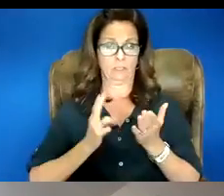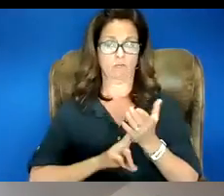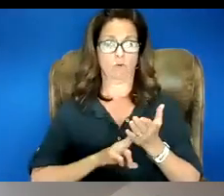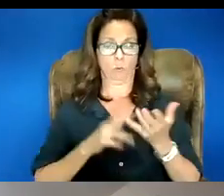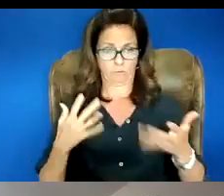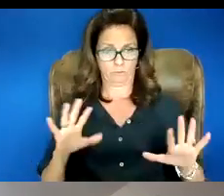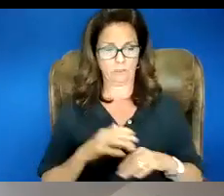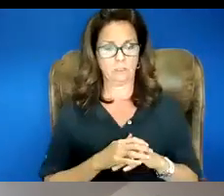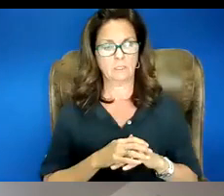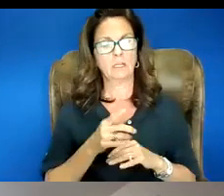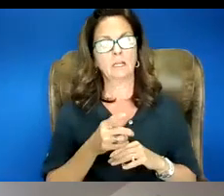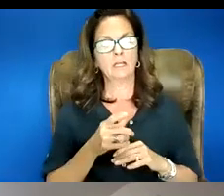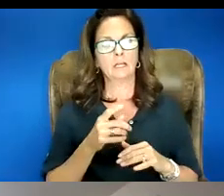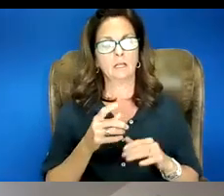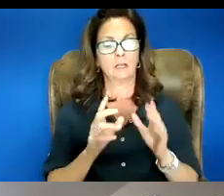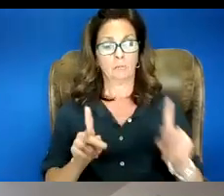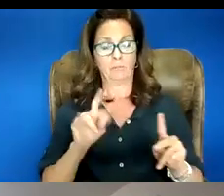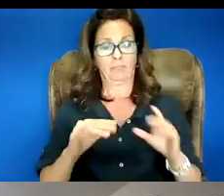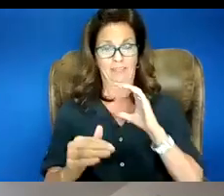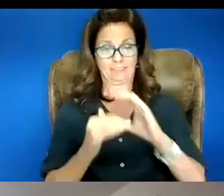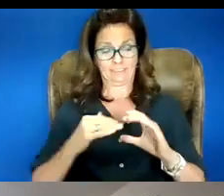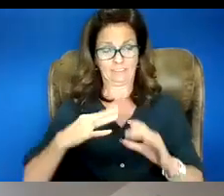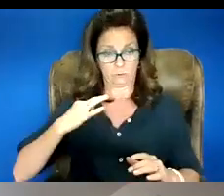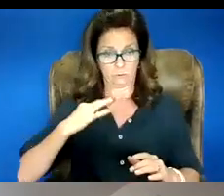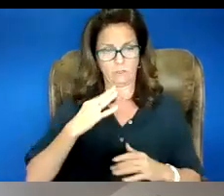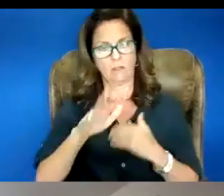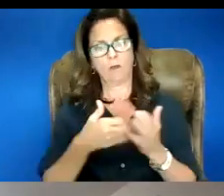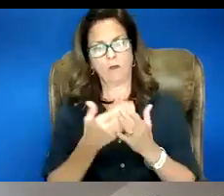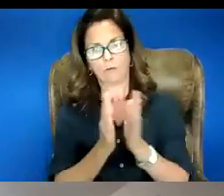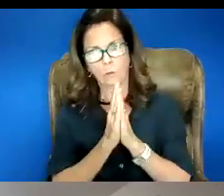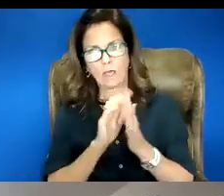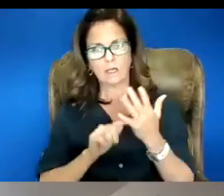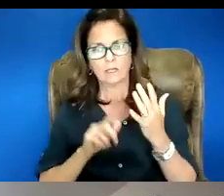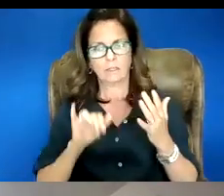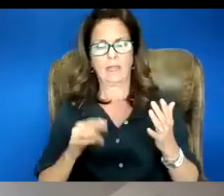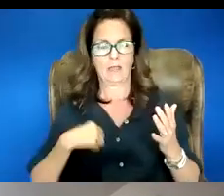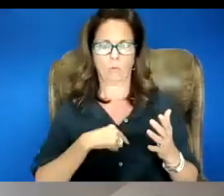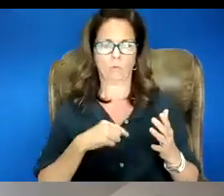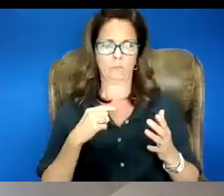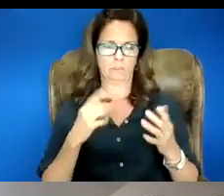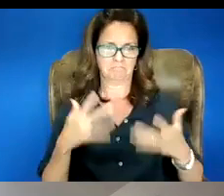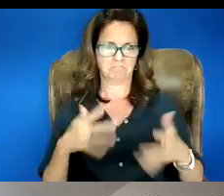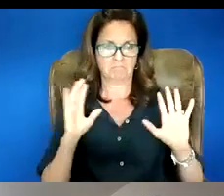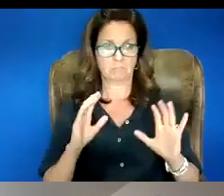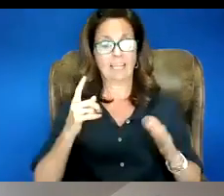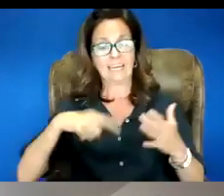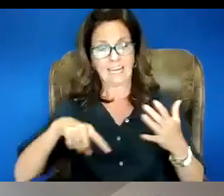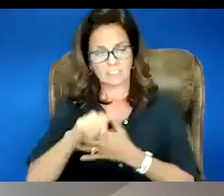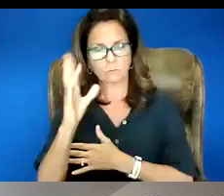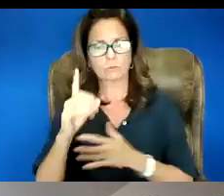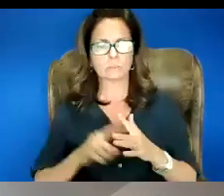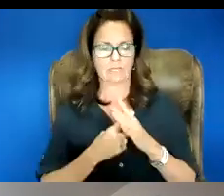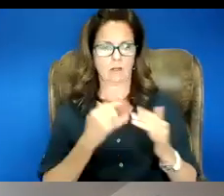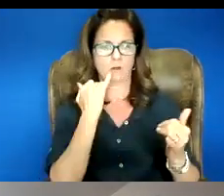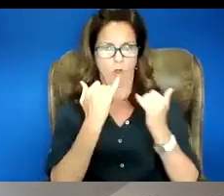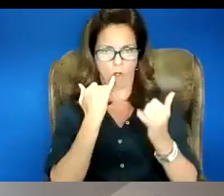request since the all-employee email, and now we've stopped those. But we're going to start next week again, making calls to everybody first